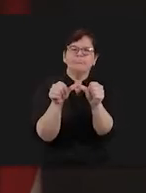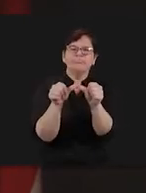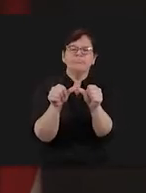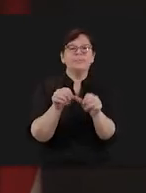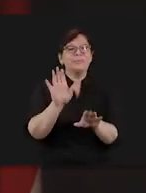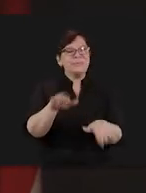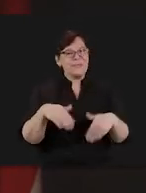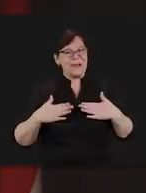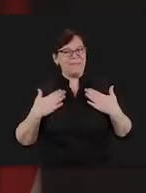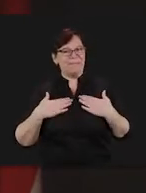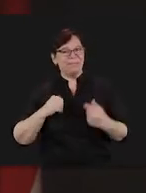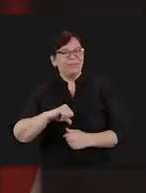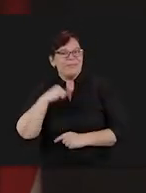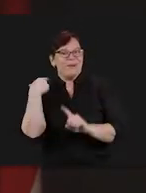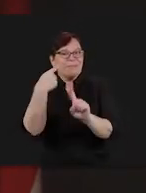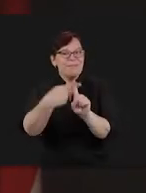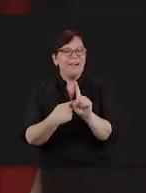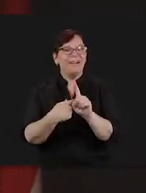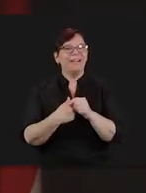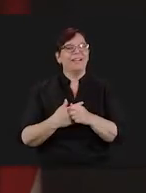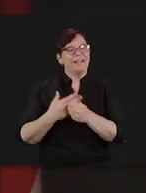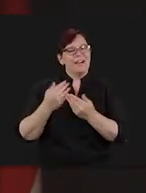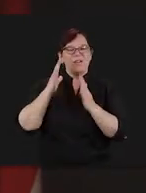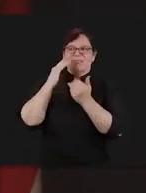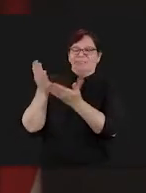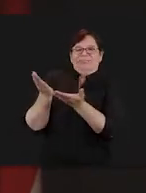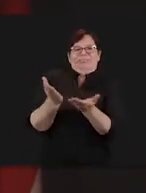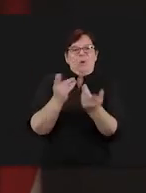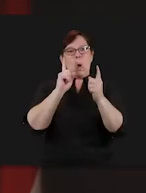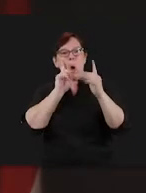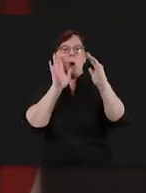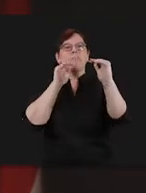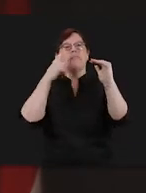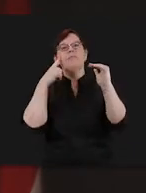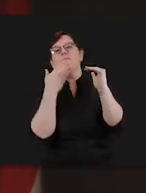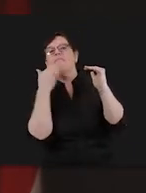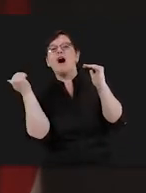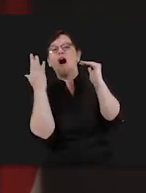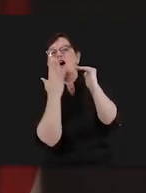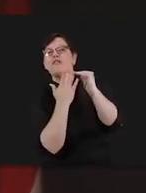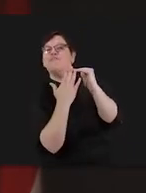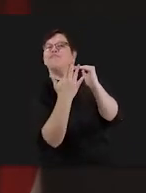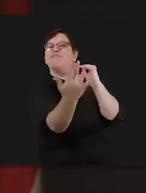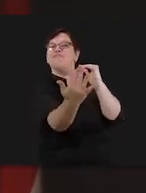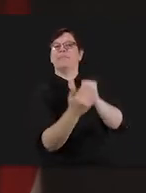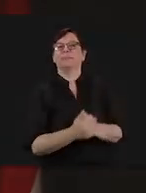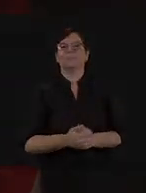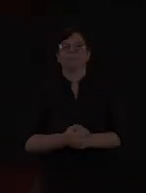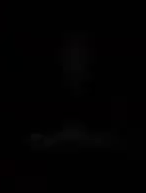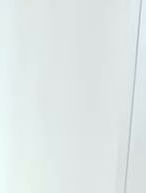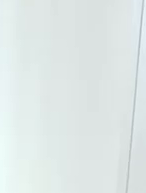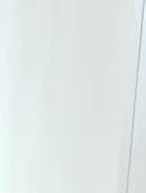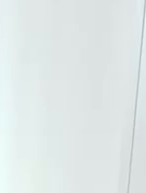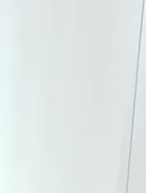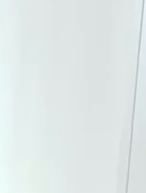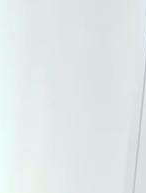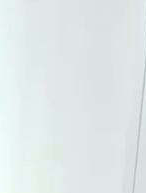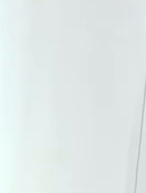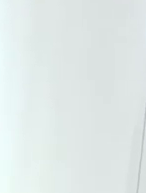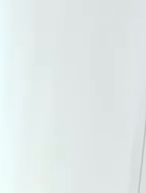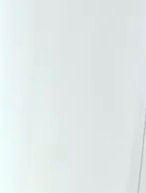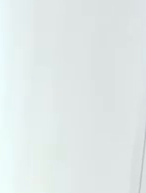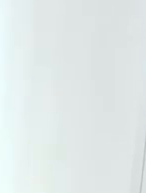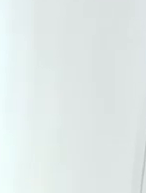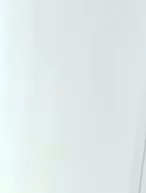committed to those values. So have a happy Pride Month and allow it to bring you some hope of better days ahead. Hi friends, this